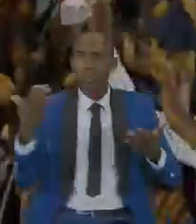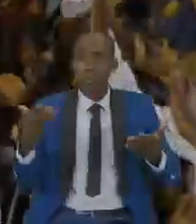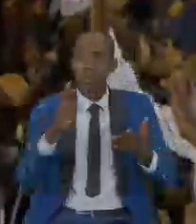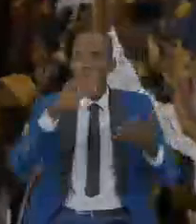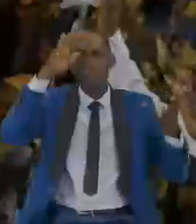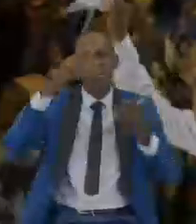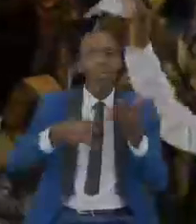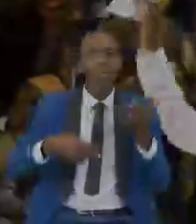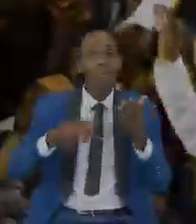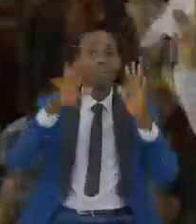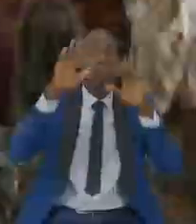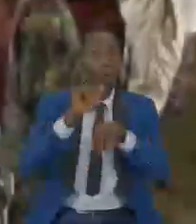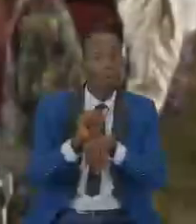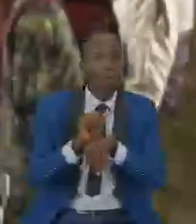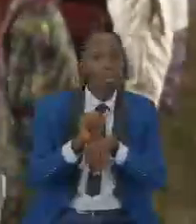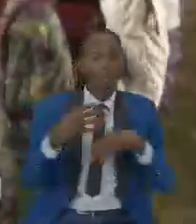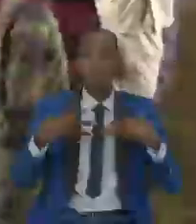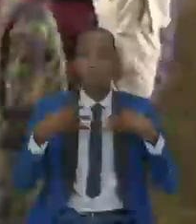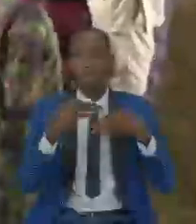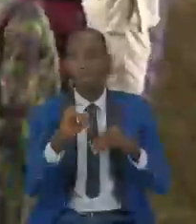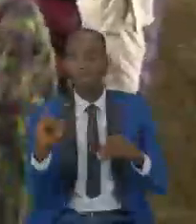healing. Expecting deliverance.